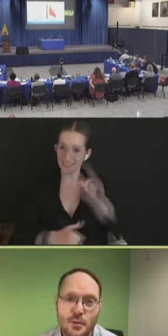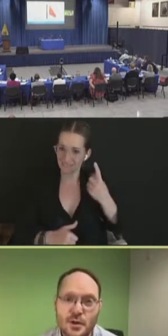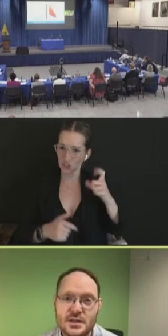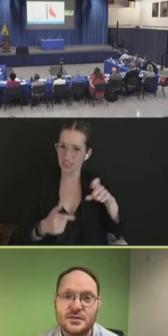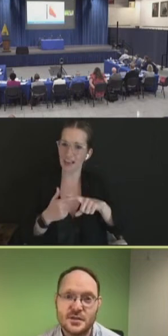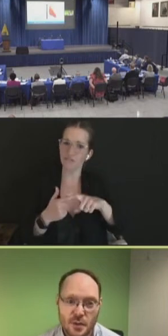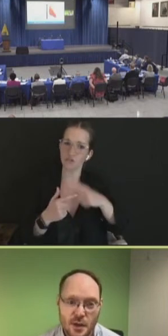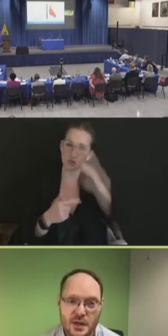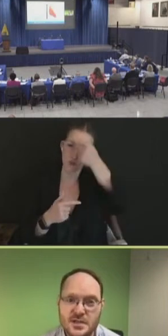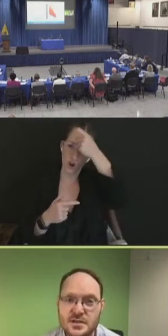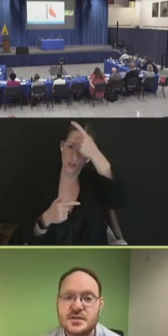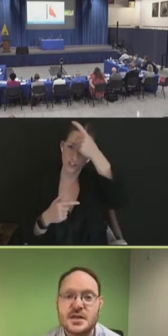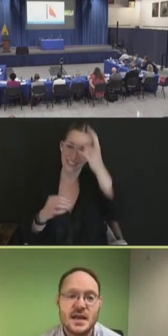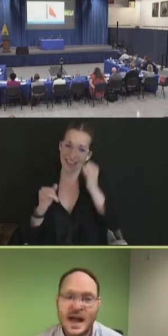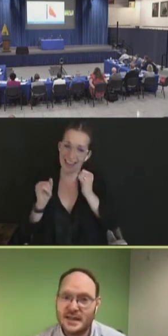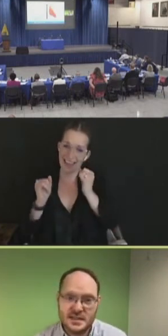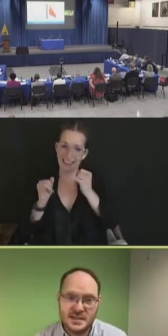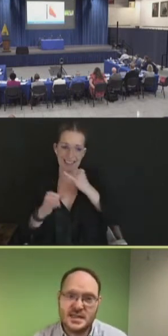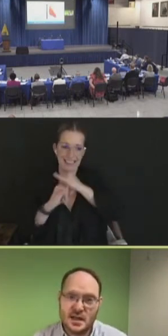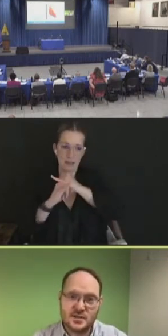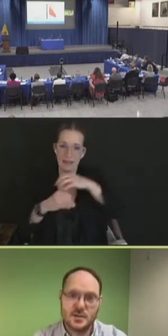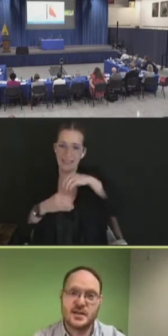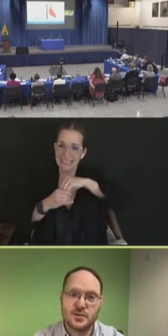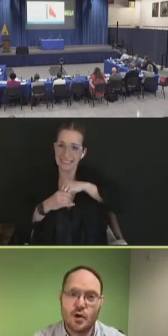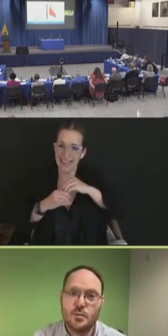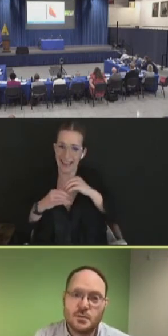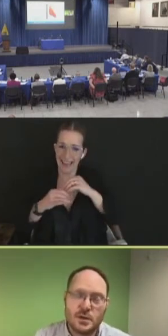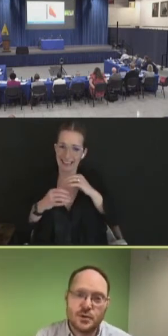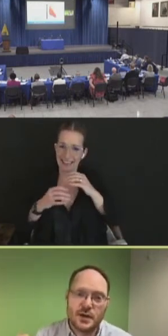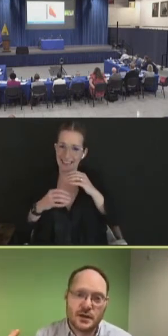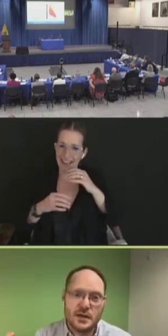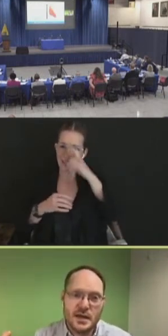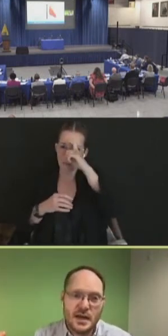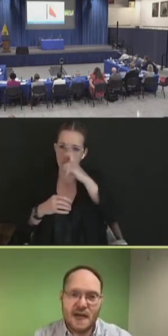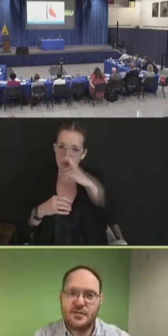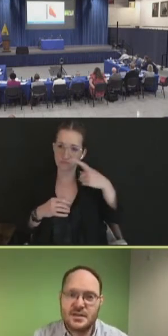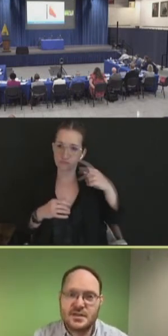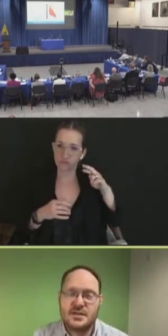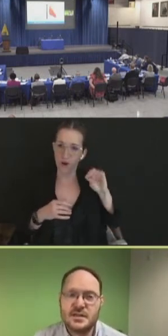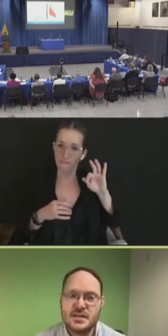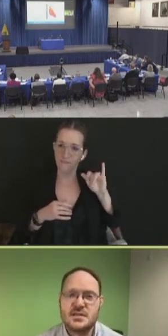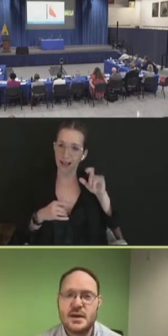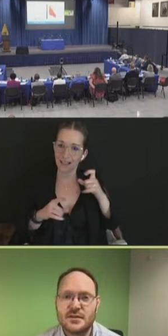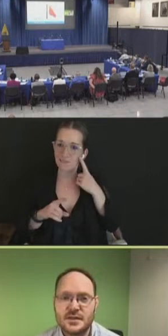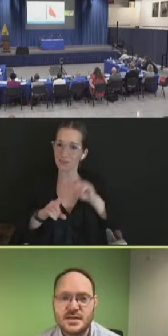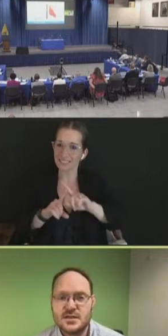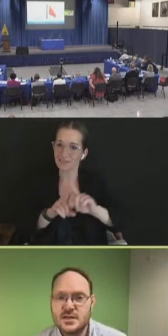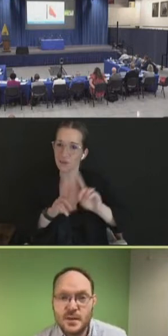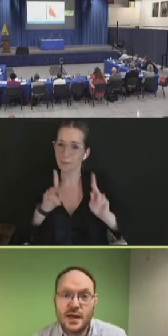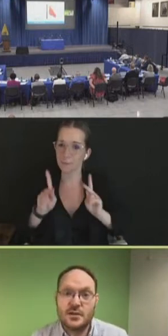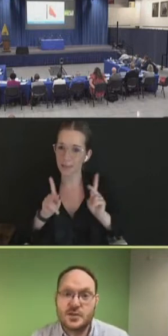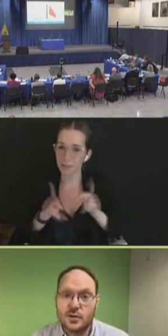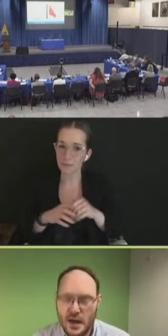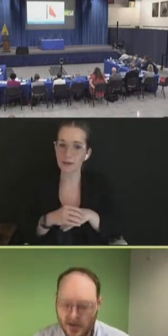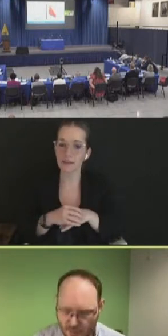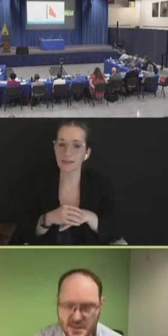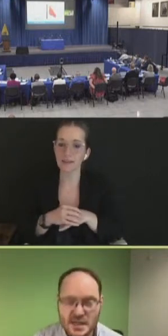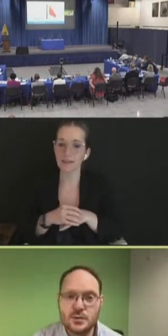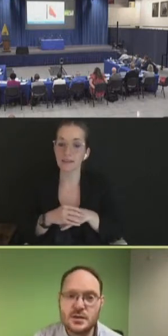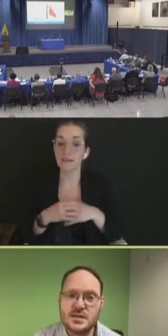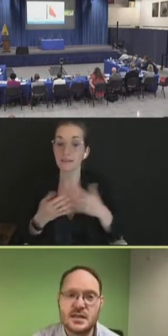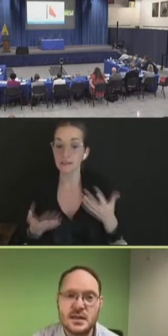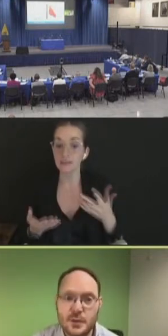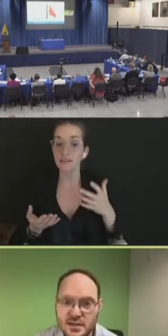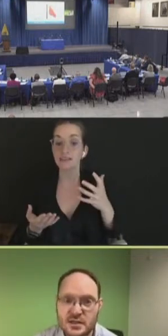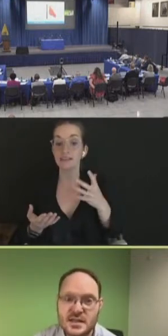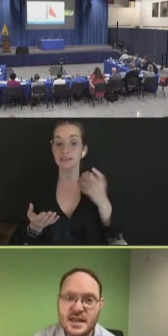immunological set point of different populations. And disease also plays a role. People who have various different disease manifestations may also represent